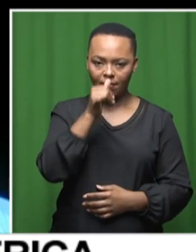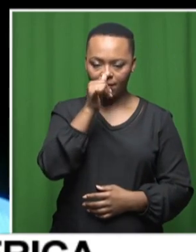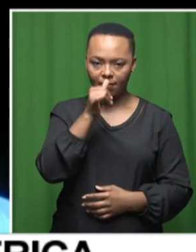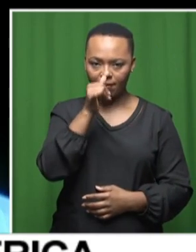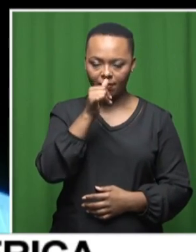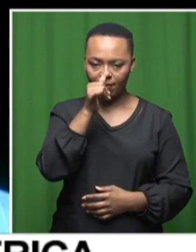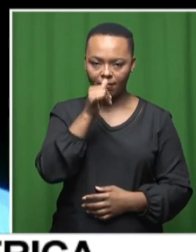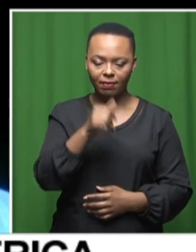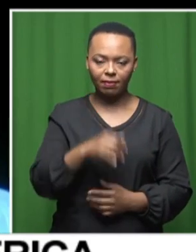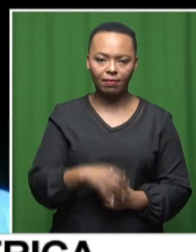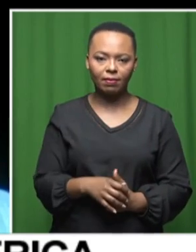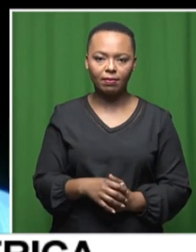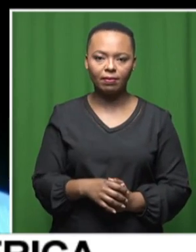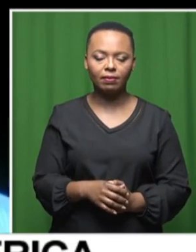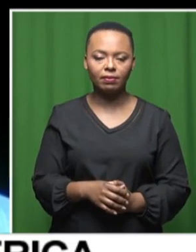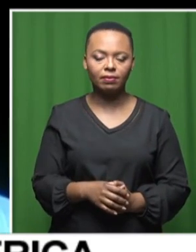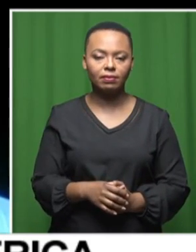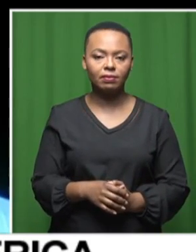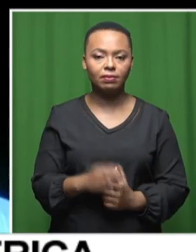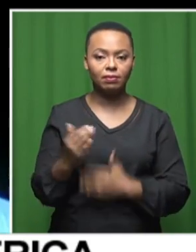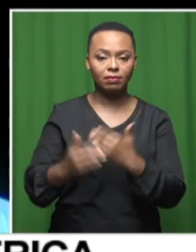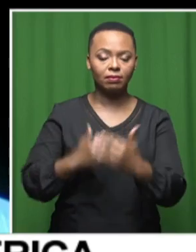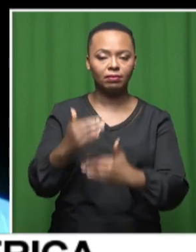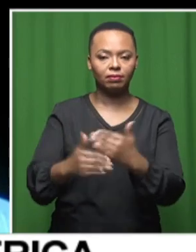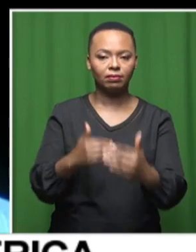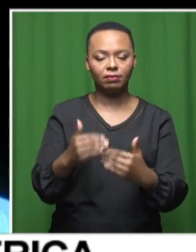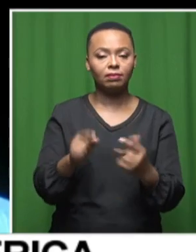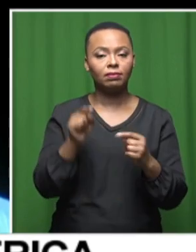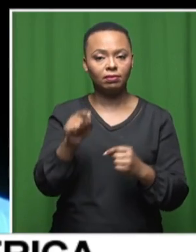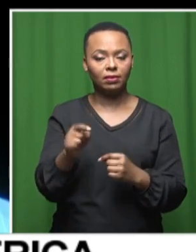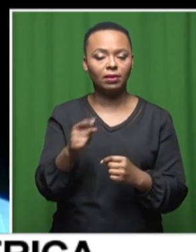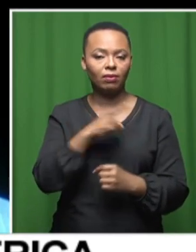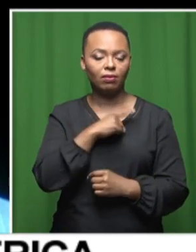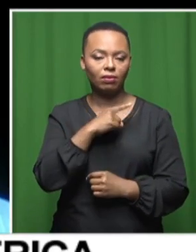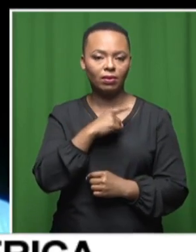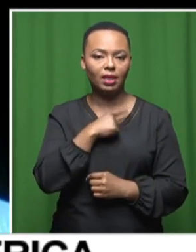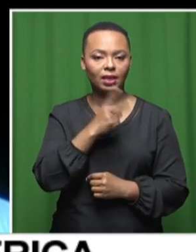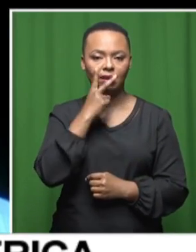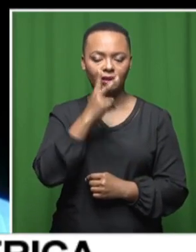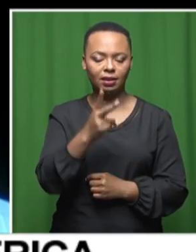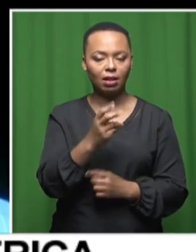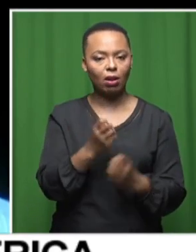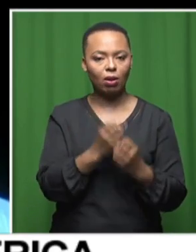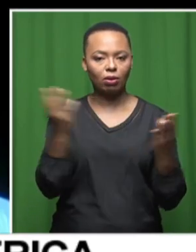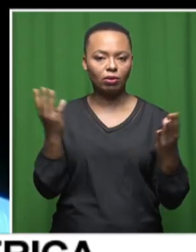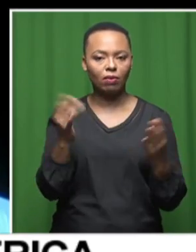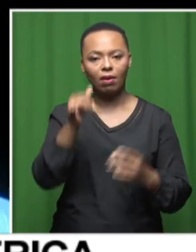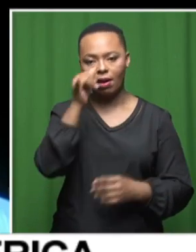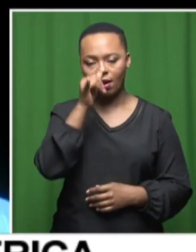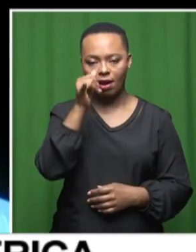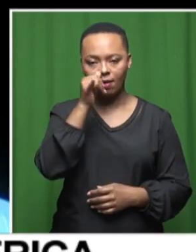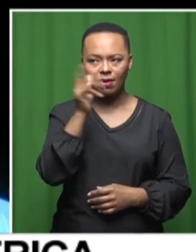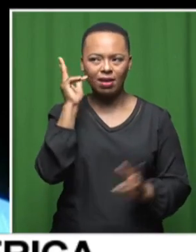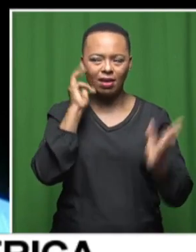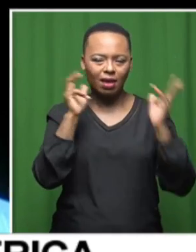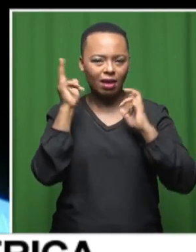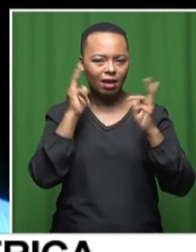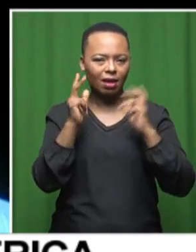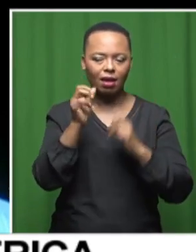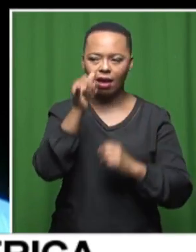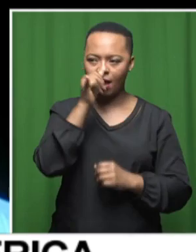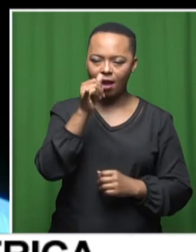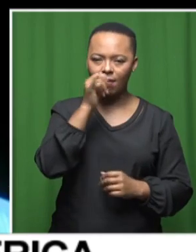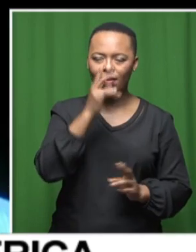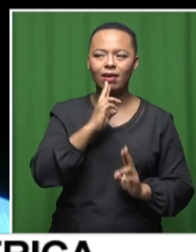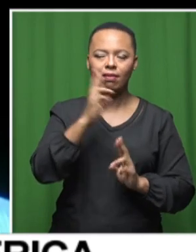how to process that, because we see so much of these crimes, we hear so much, we report on it